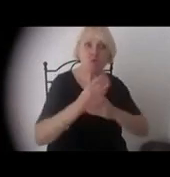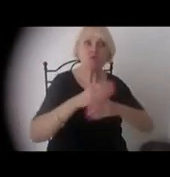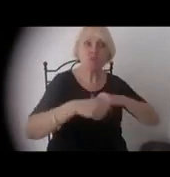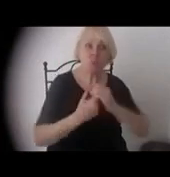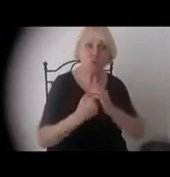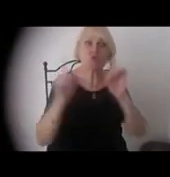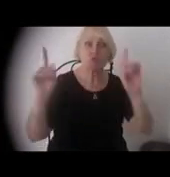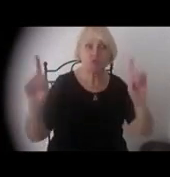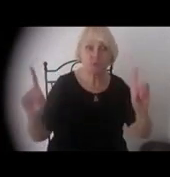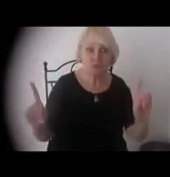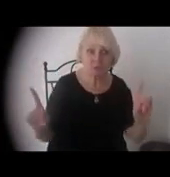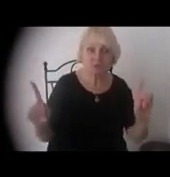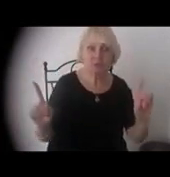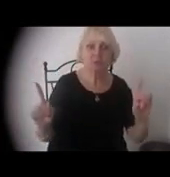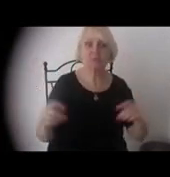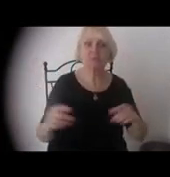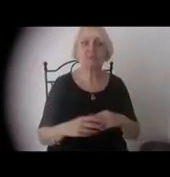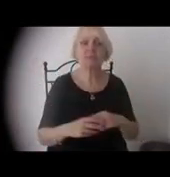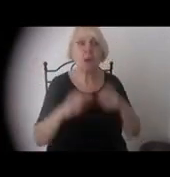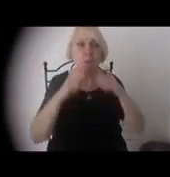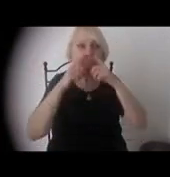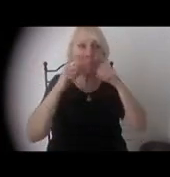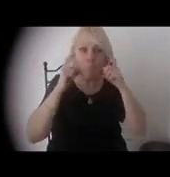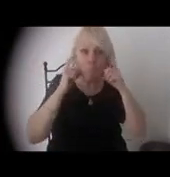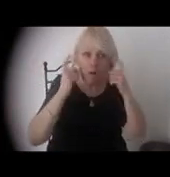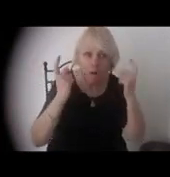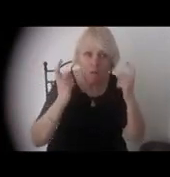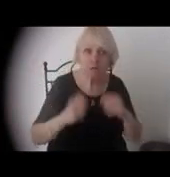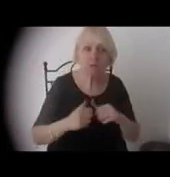on. And I think,